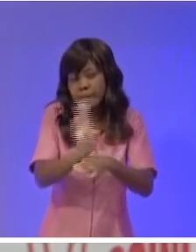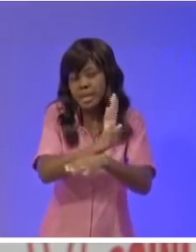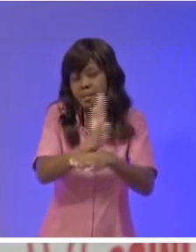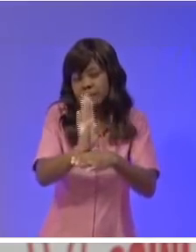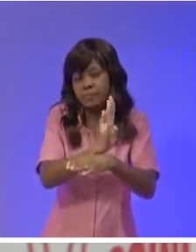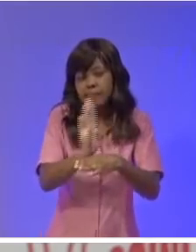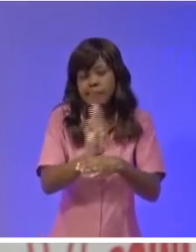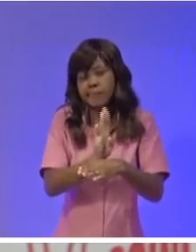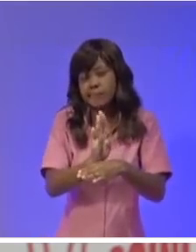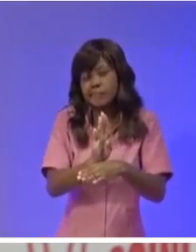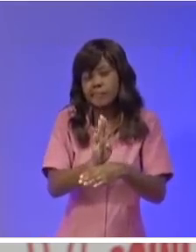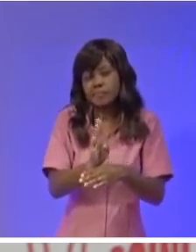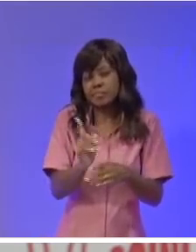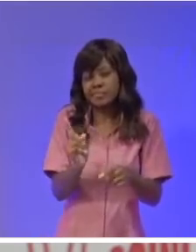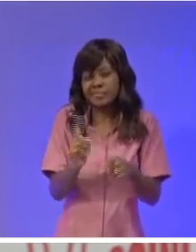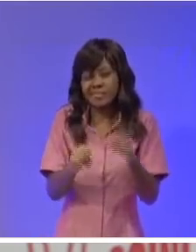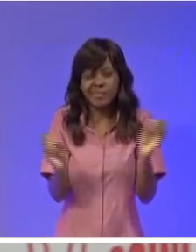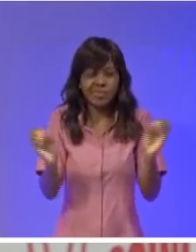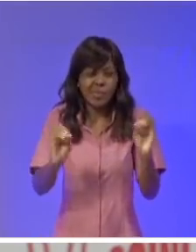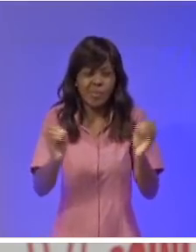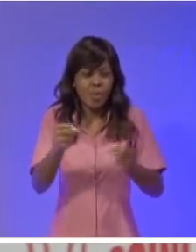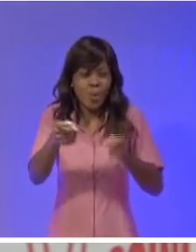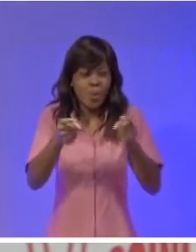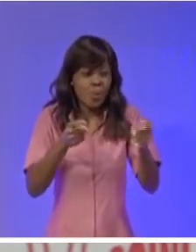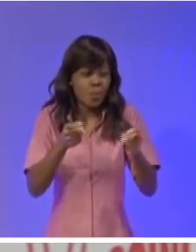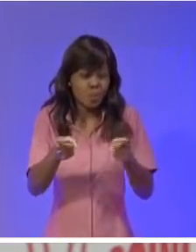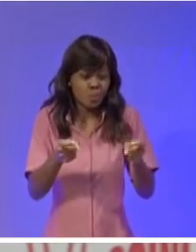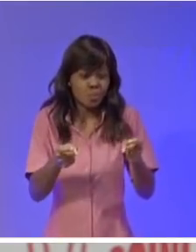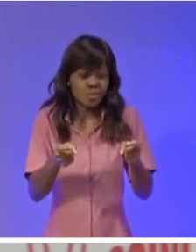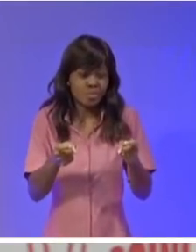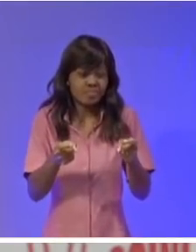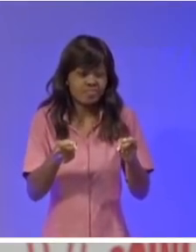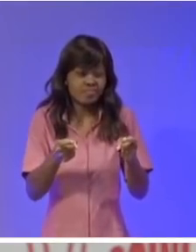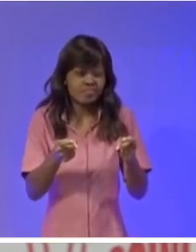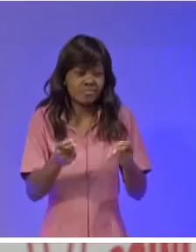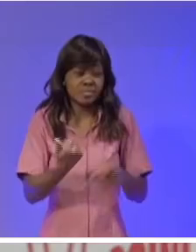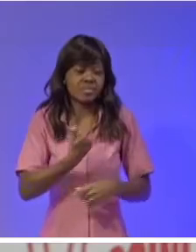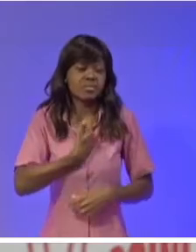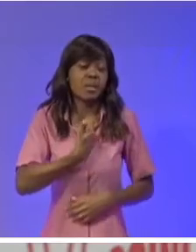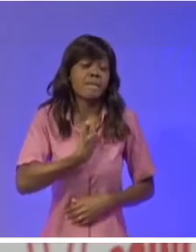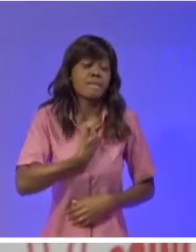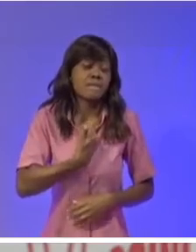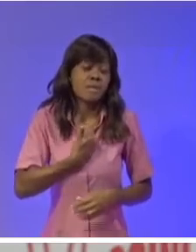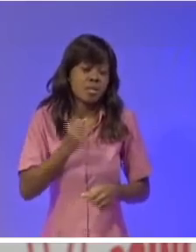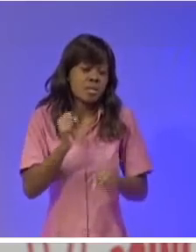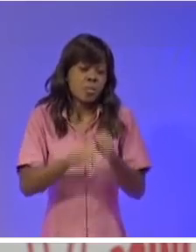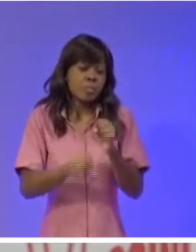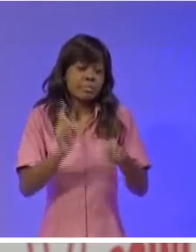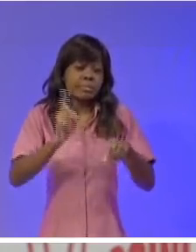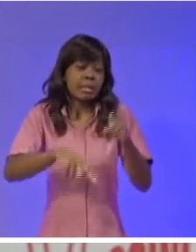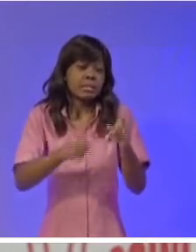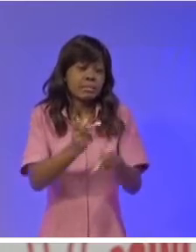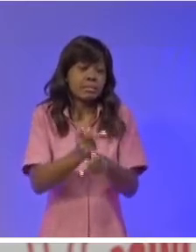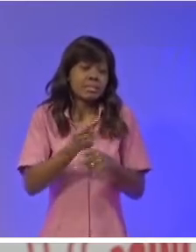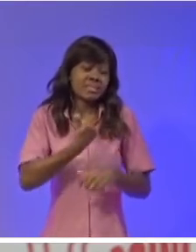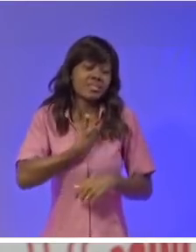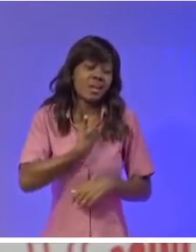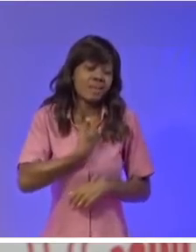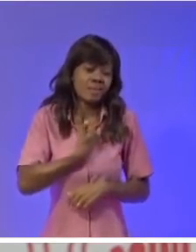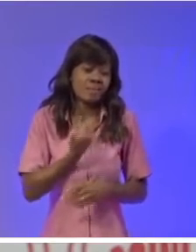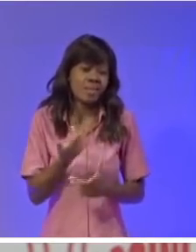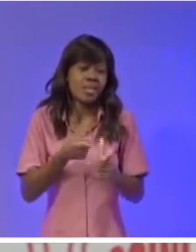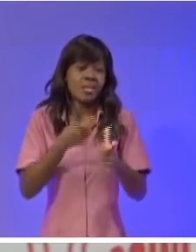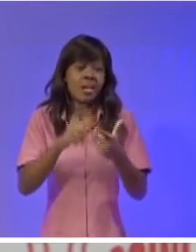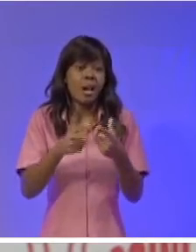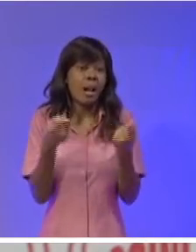poses a threat, greater risk of infection, and then persons are not able to take care of themselves when they get infected. So it poses a